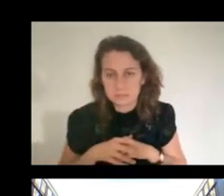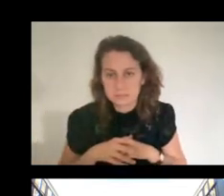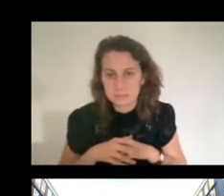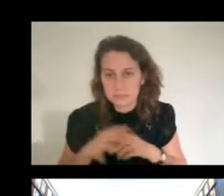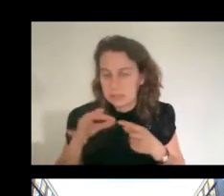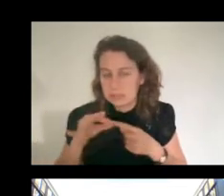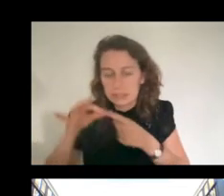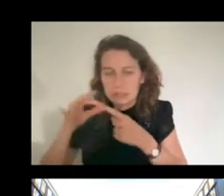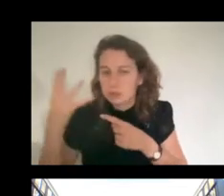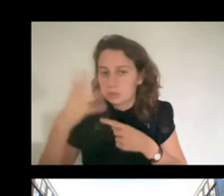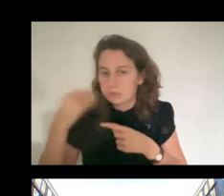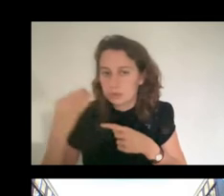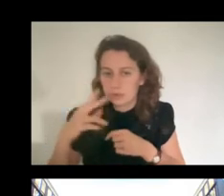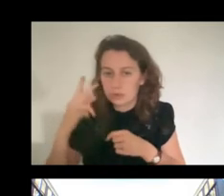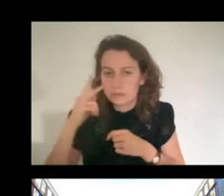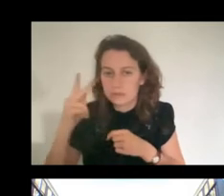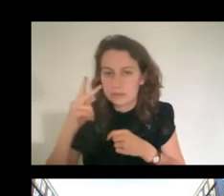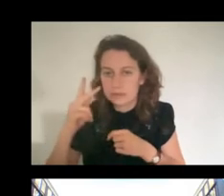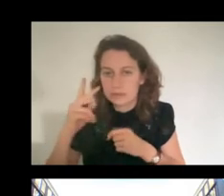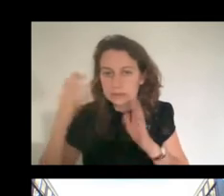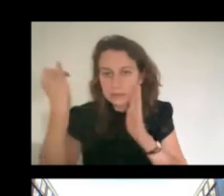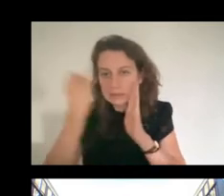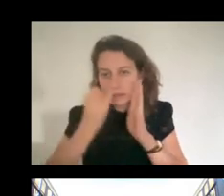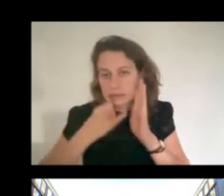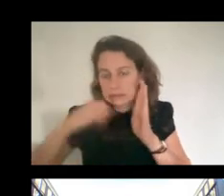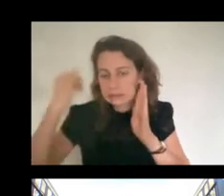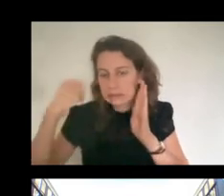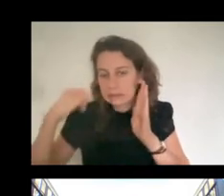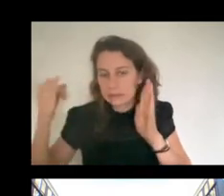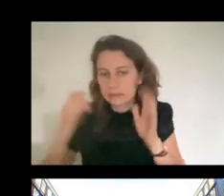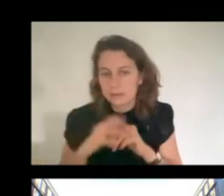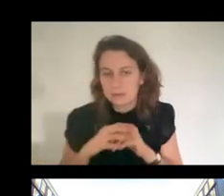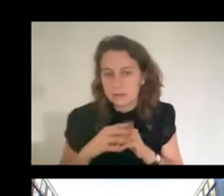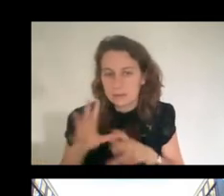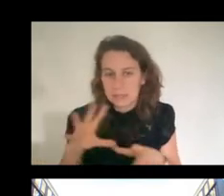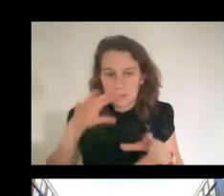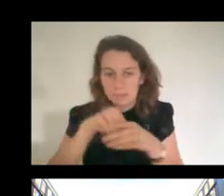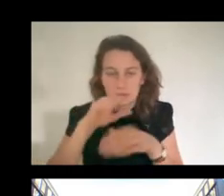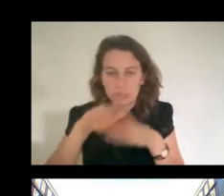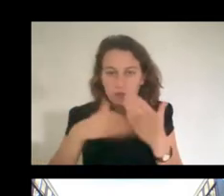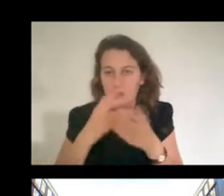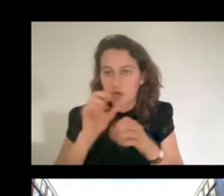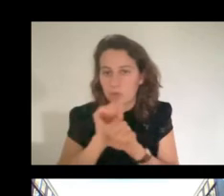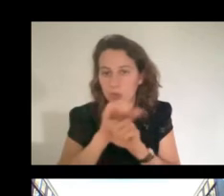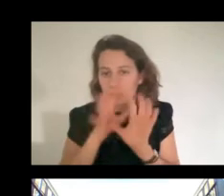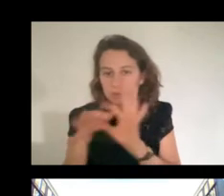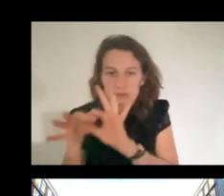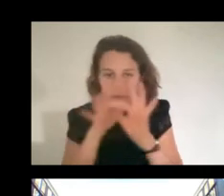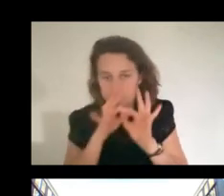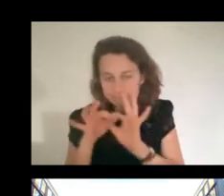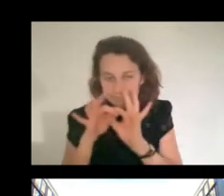exquisite. And then you still see these beautiful motifs, you know, that are a part of all of the other works, tying all of these series